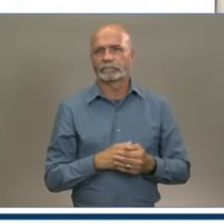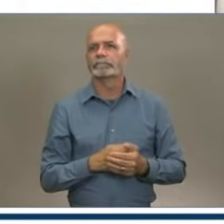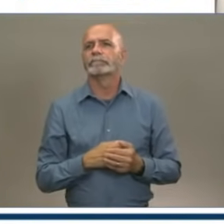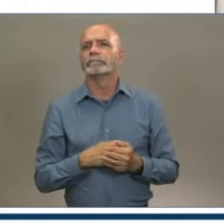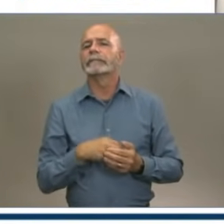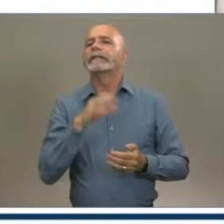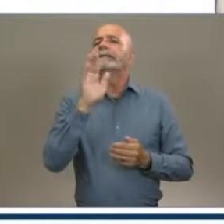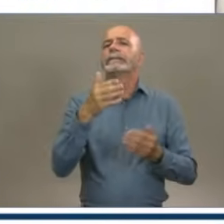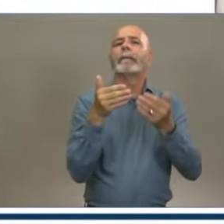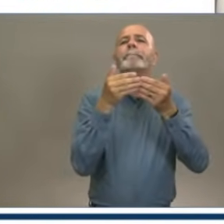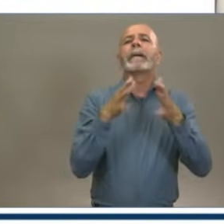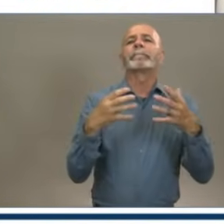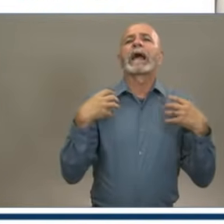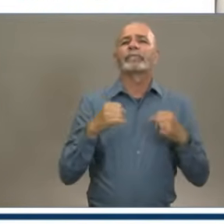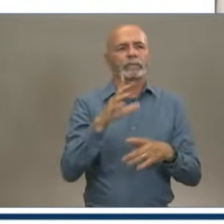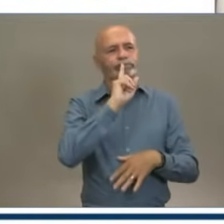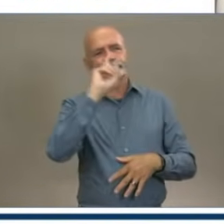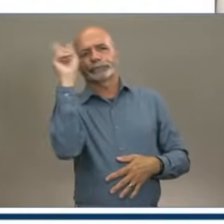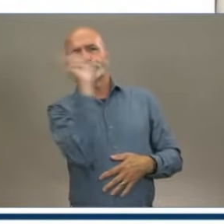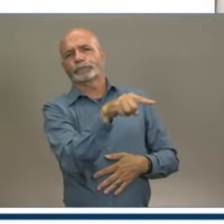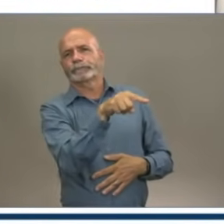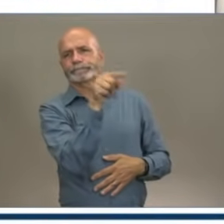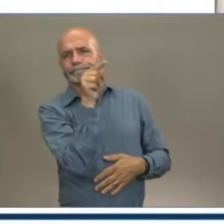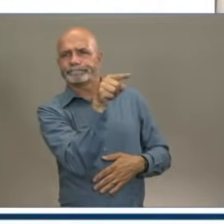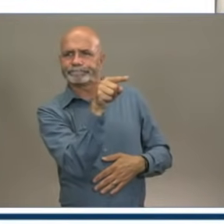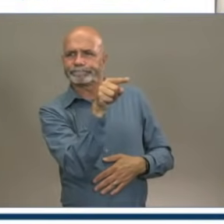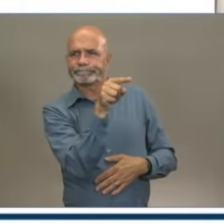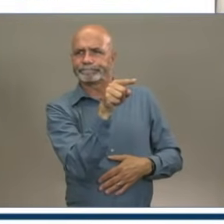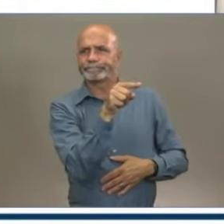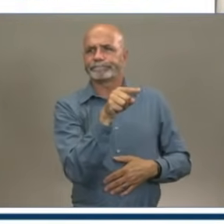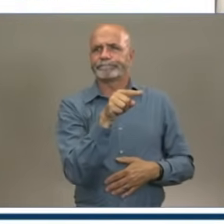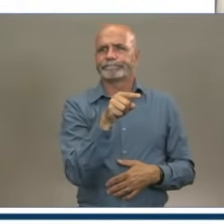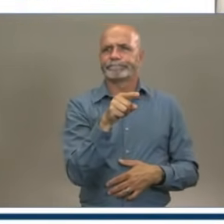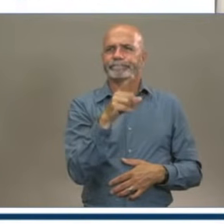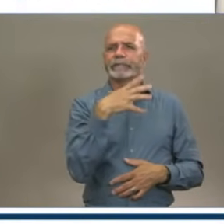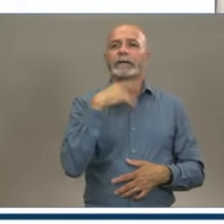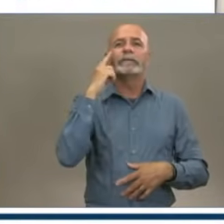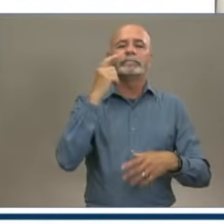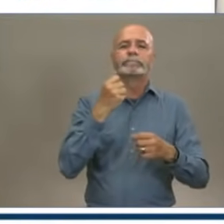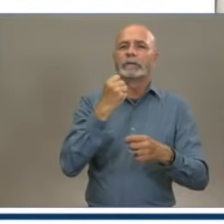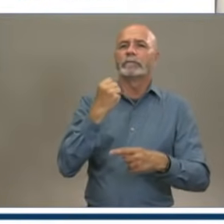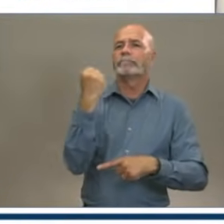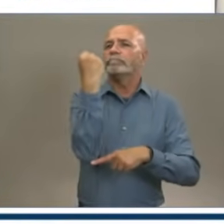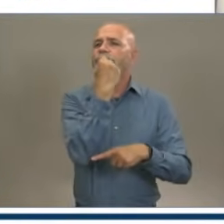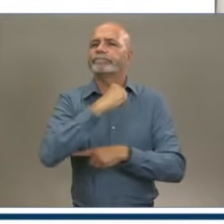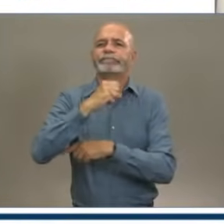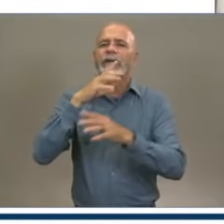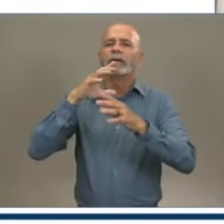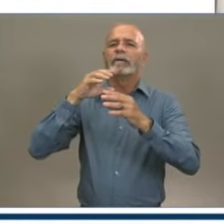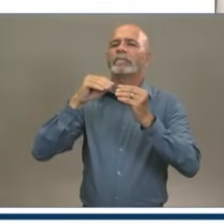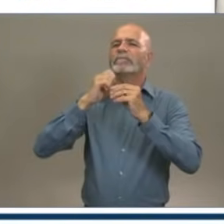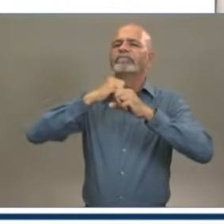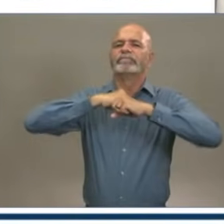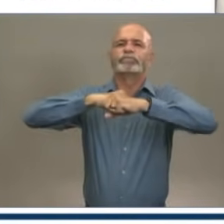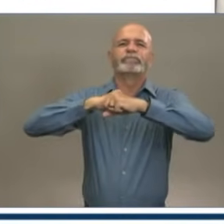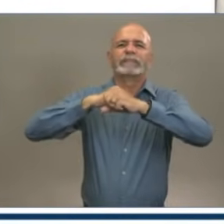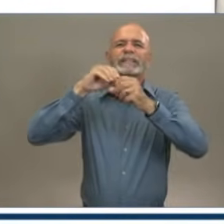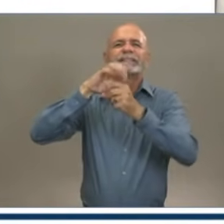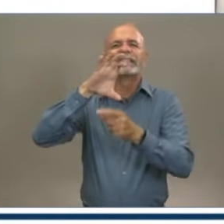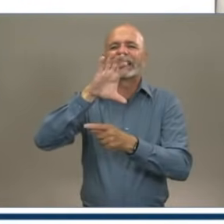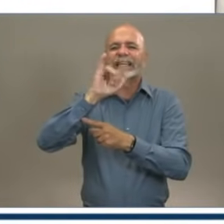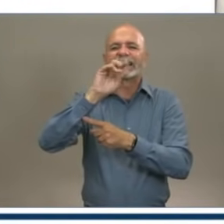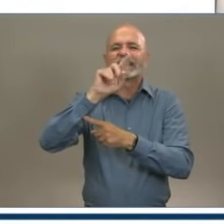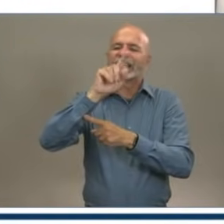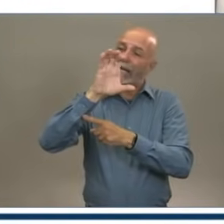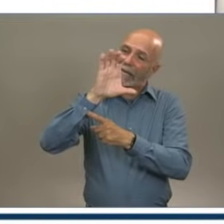issued to prevent an anti-mask rally on Citadel Hill, but that was also used as an excuse to arrest